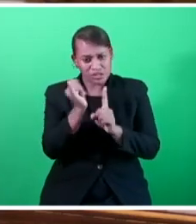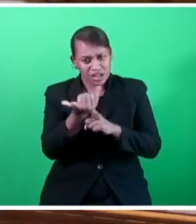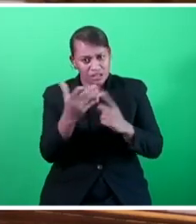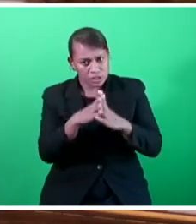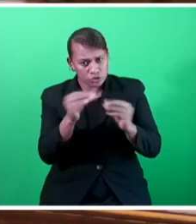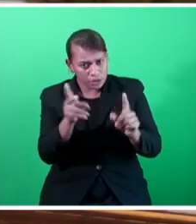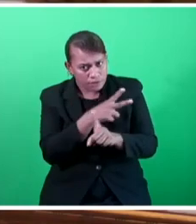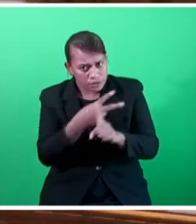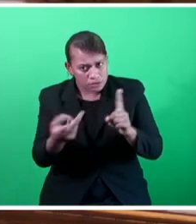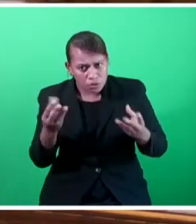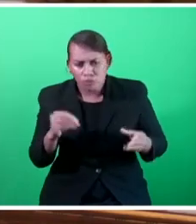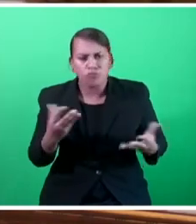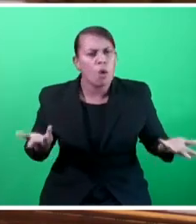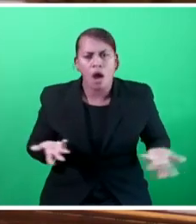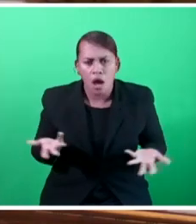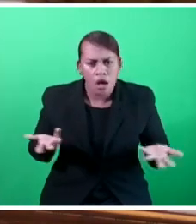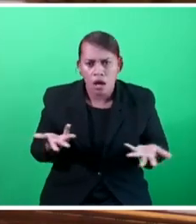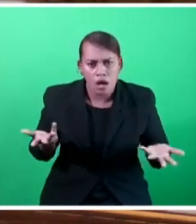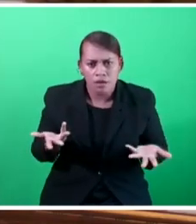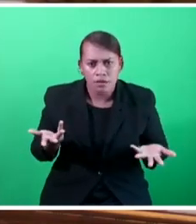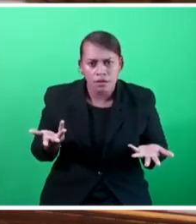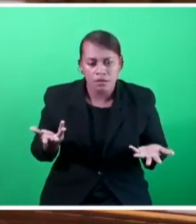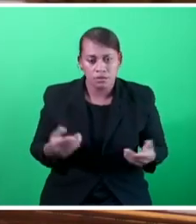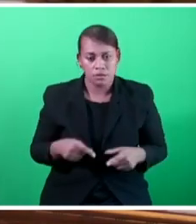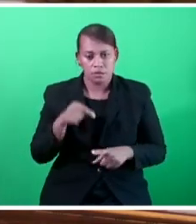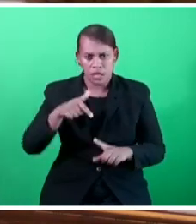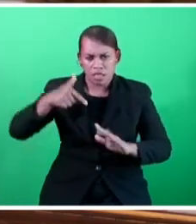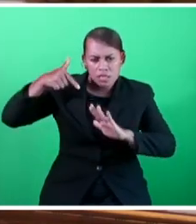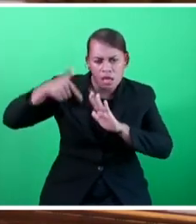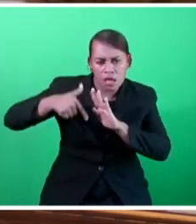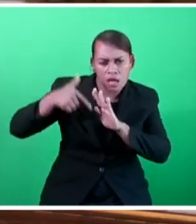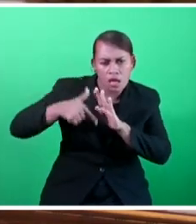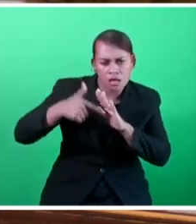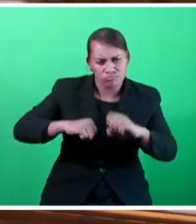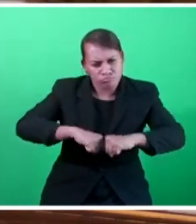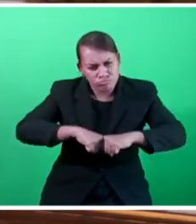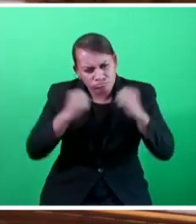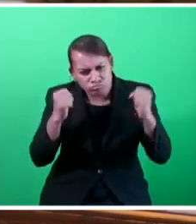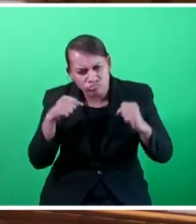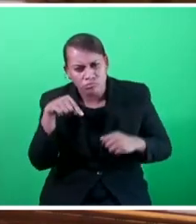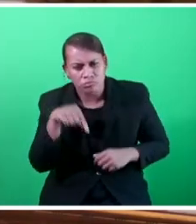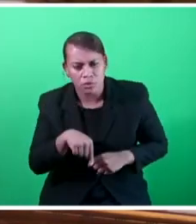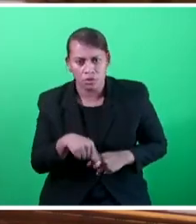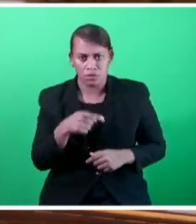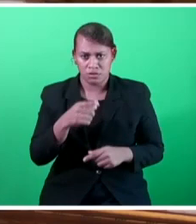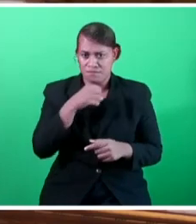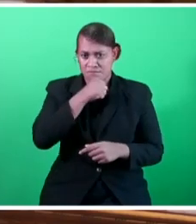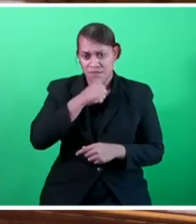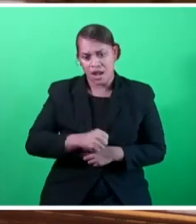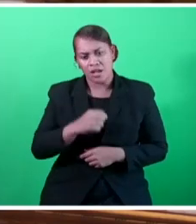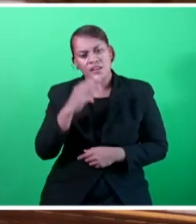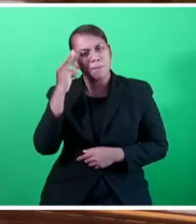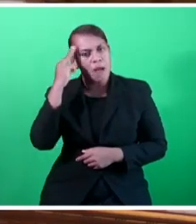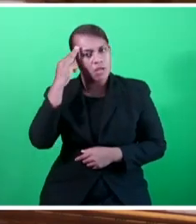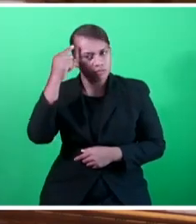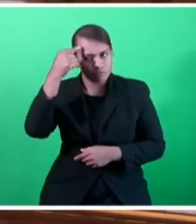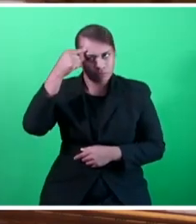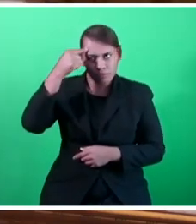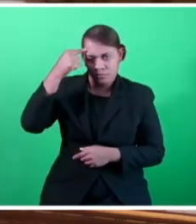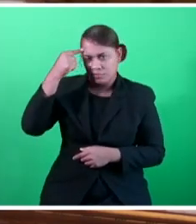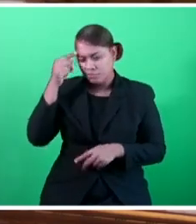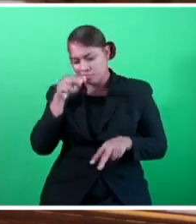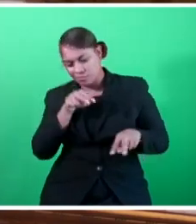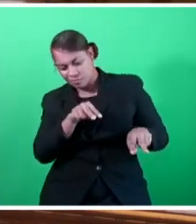has always been a deep-seated patriarchal mentality that sees women